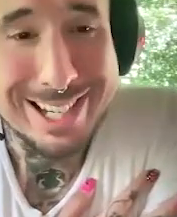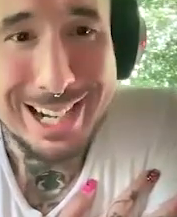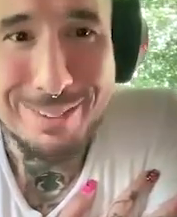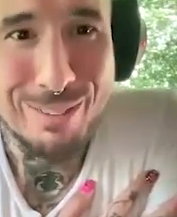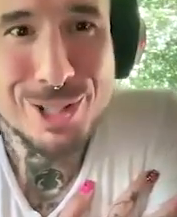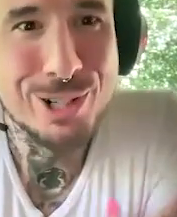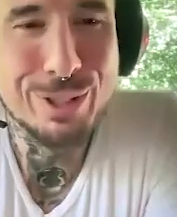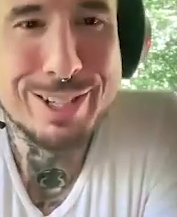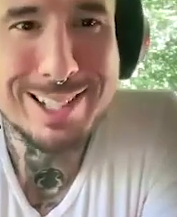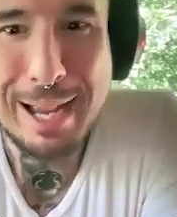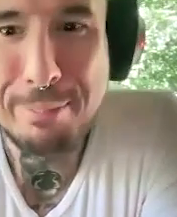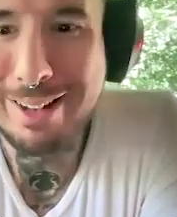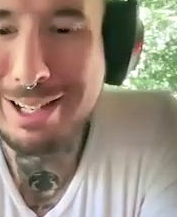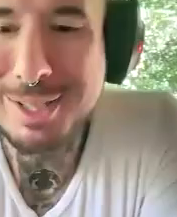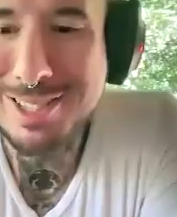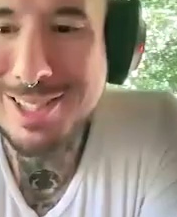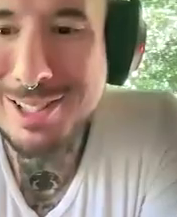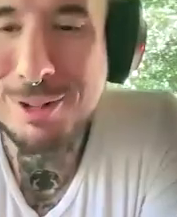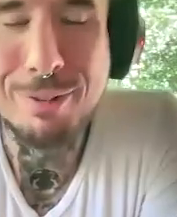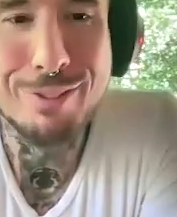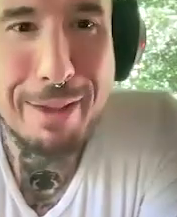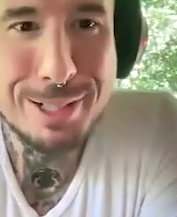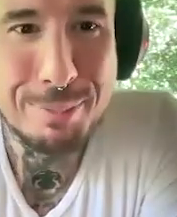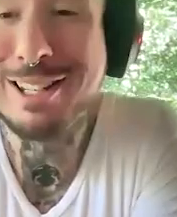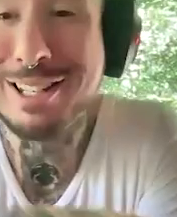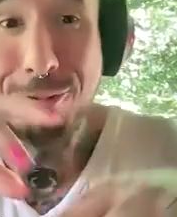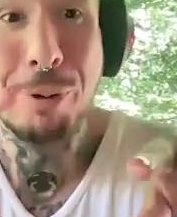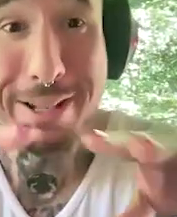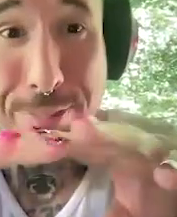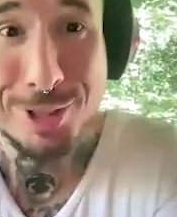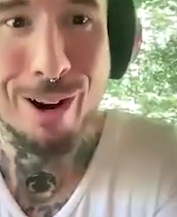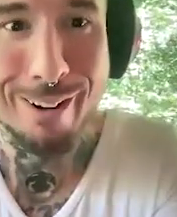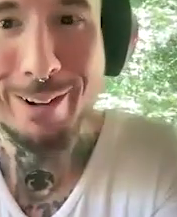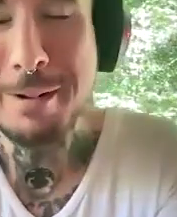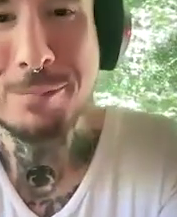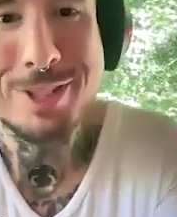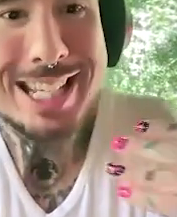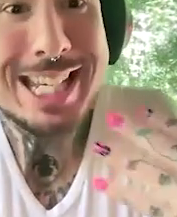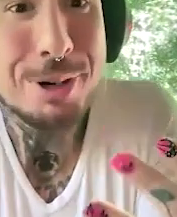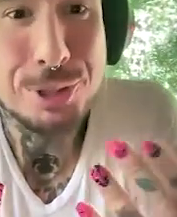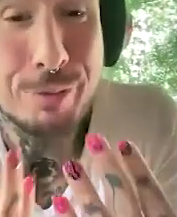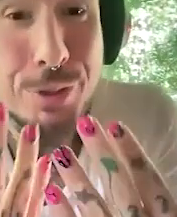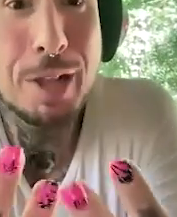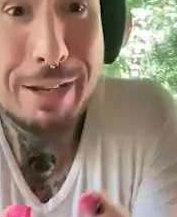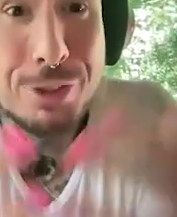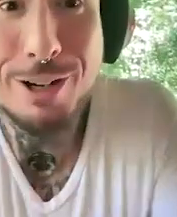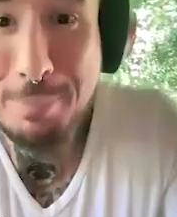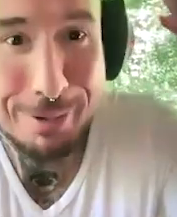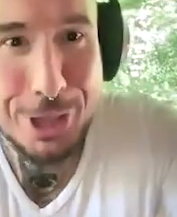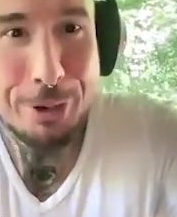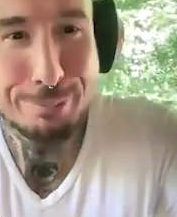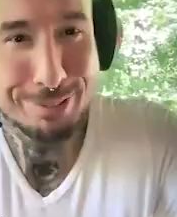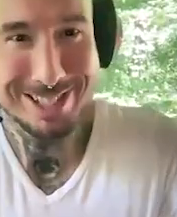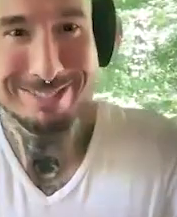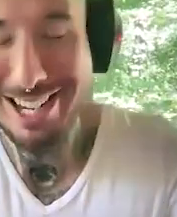And a kid, I'm a sort of living example, and I just was sort of laughing to it's bizarre to hear sort of your life talked